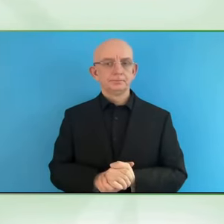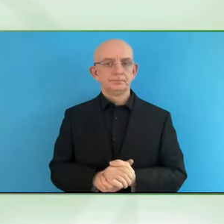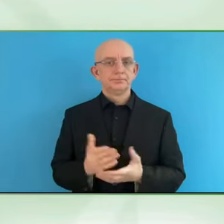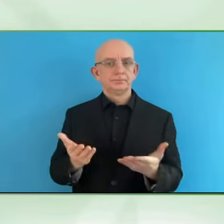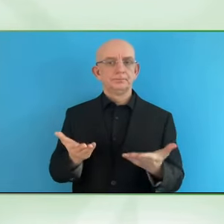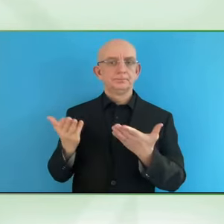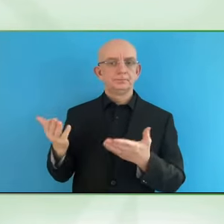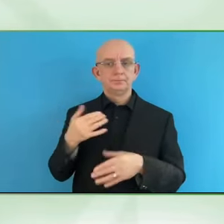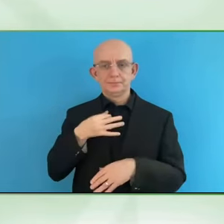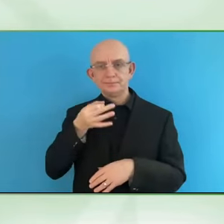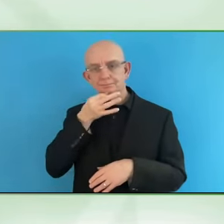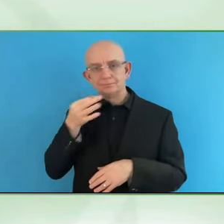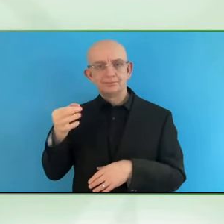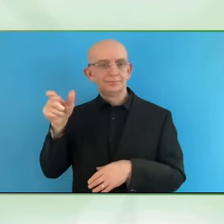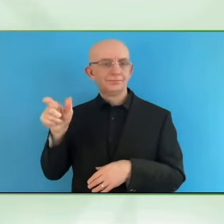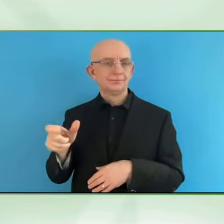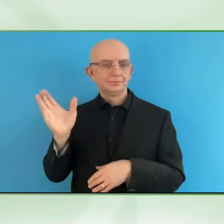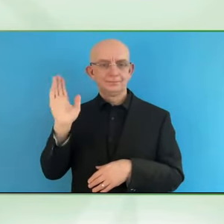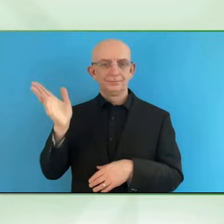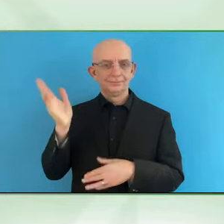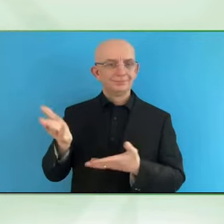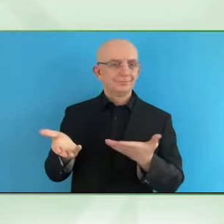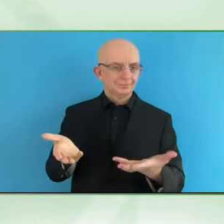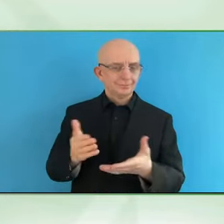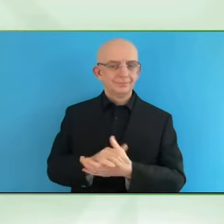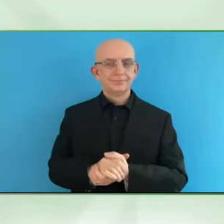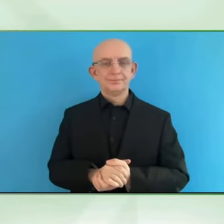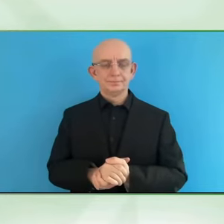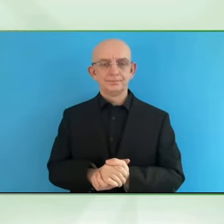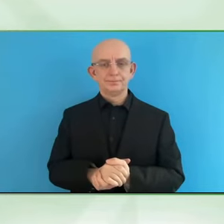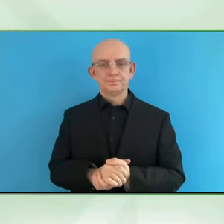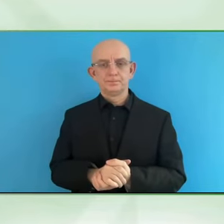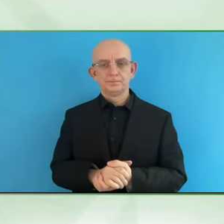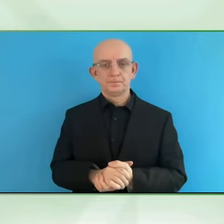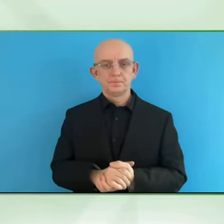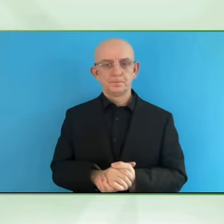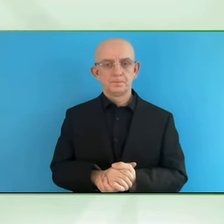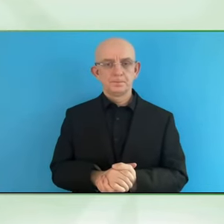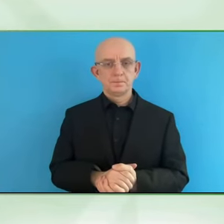perspectives. And it falls upon me to bring it all together and to,